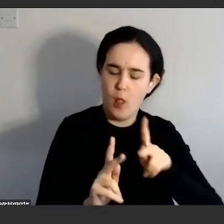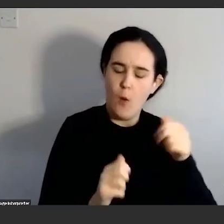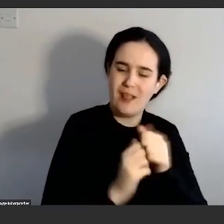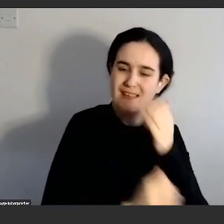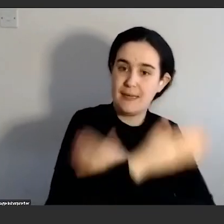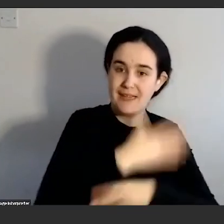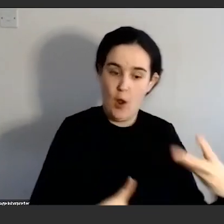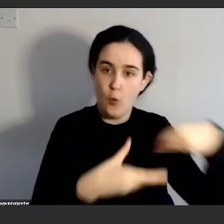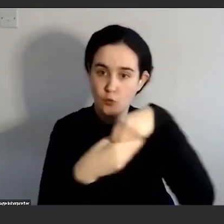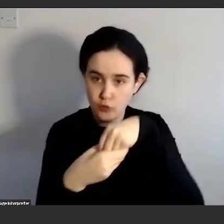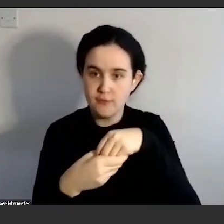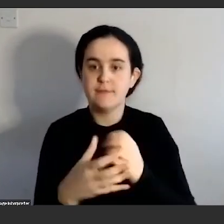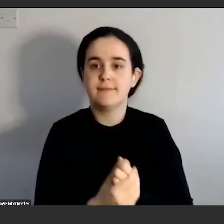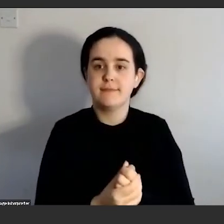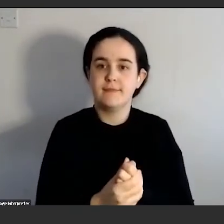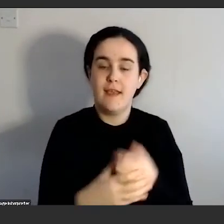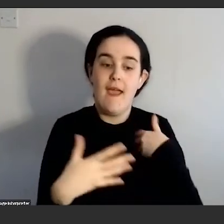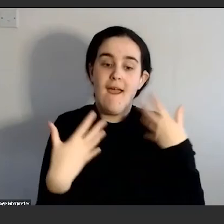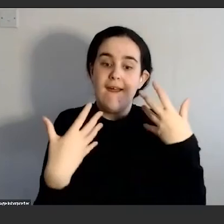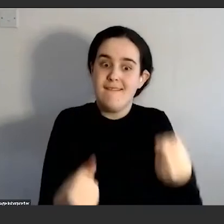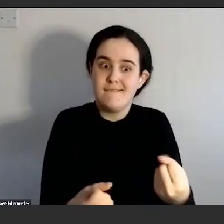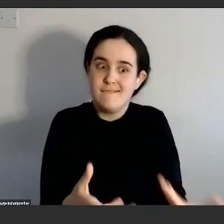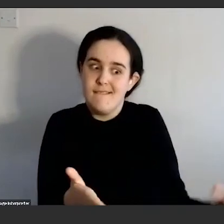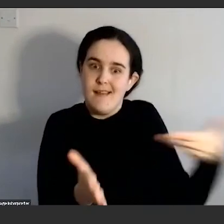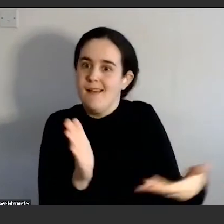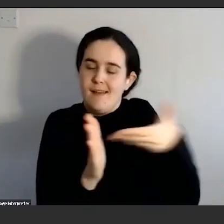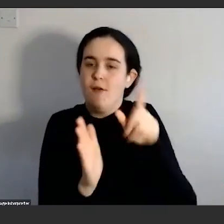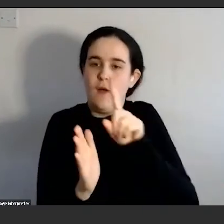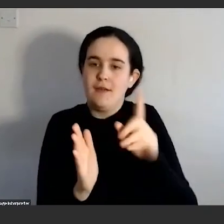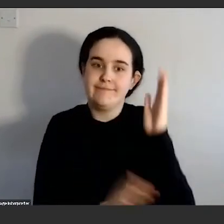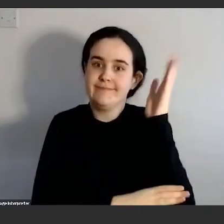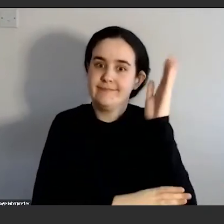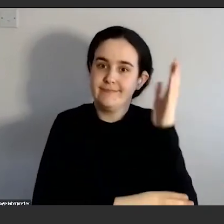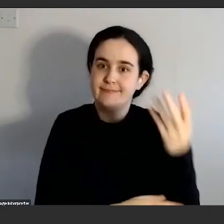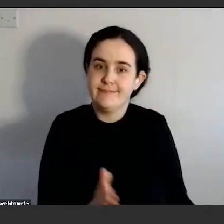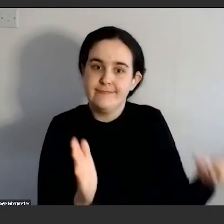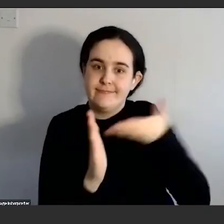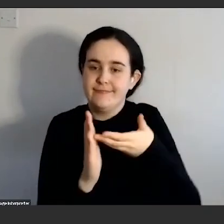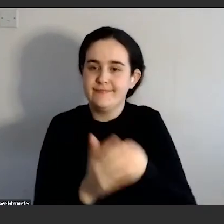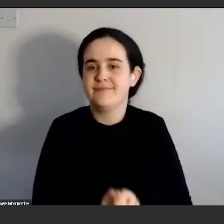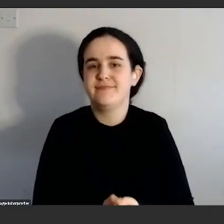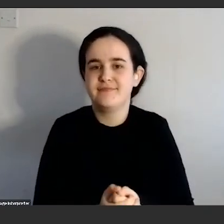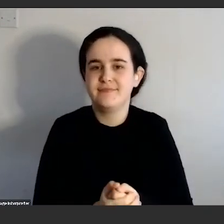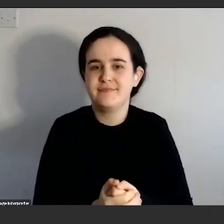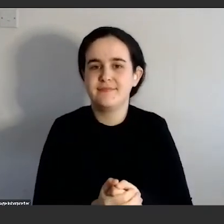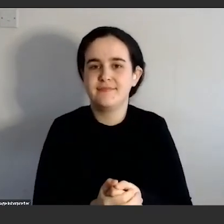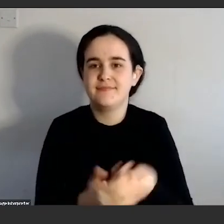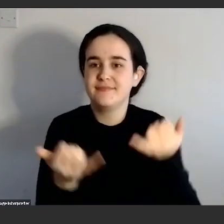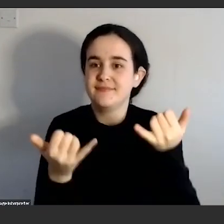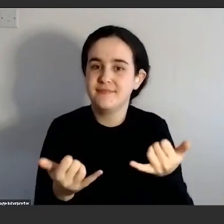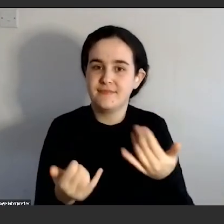to do that for you. I'm going to say hello to Christopher, hello to Jane, and also to Dominic, and they are going to tell you